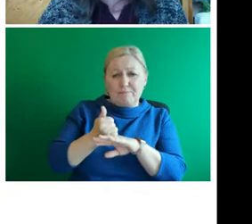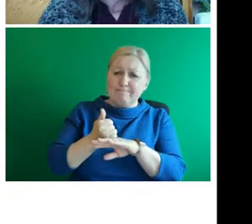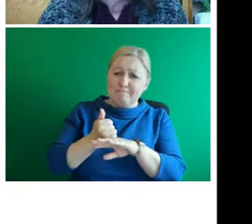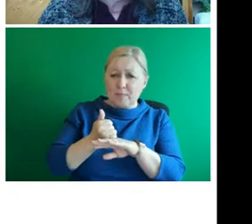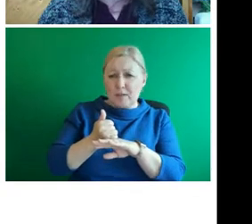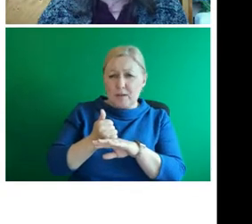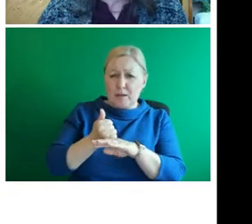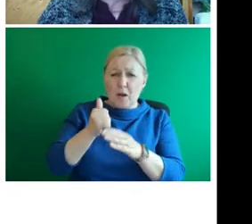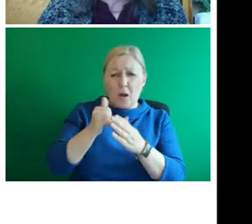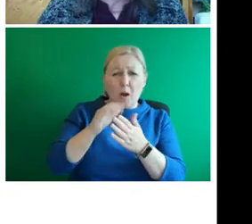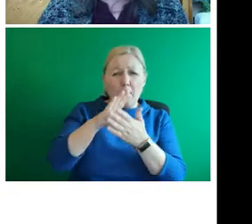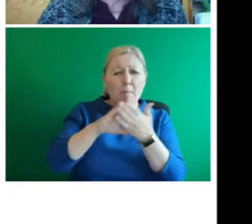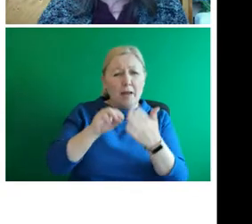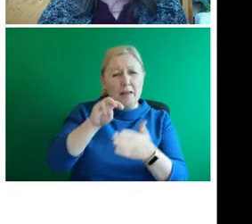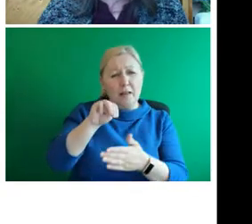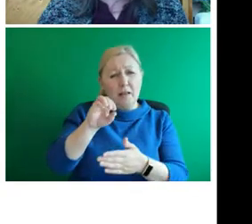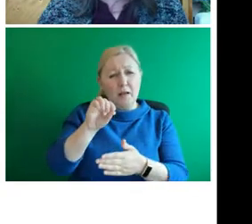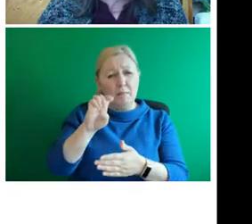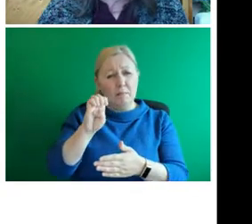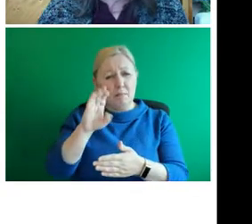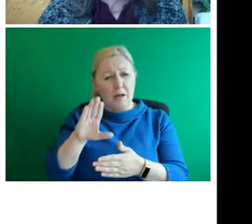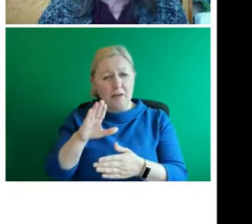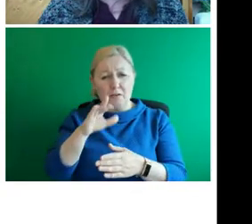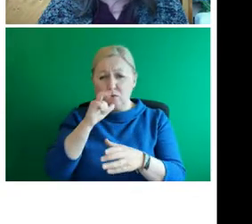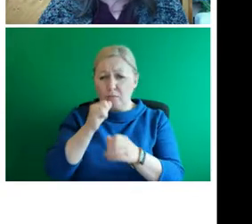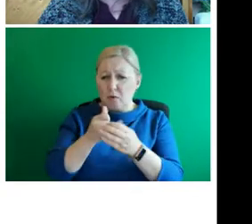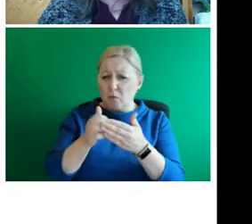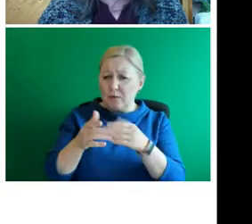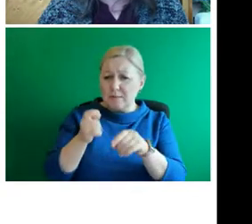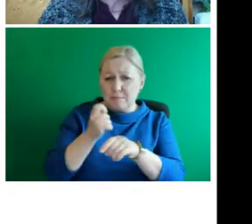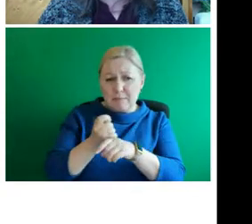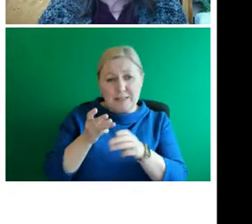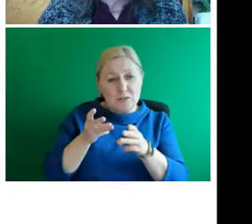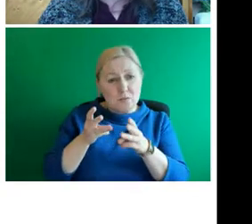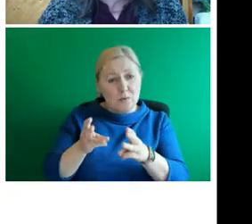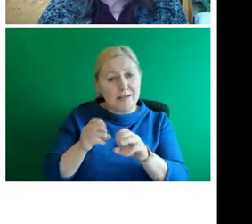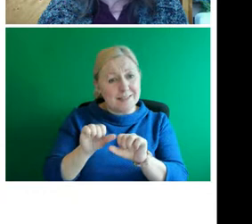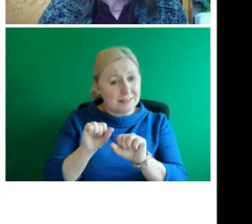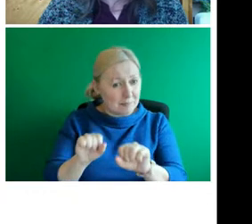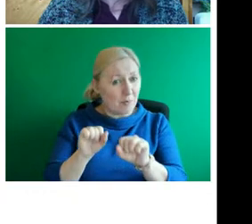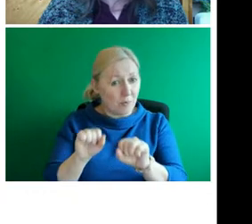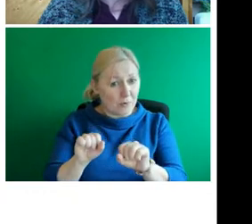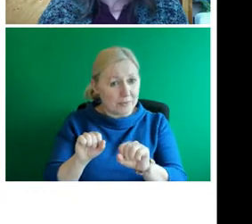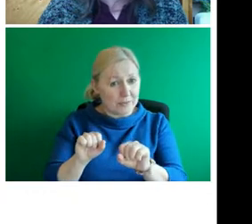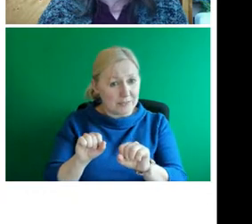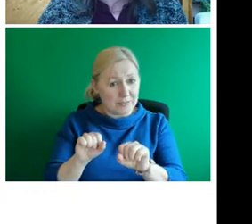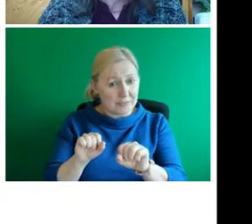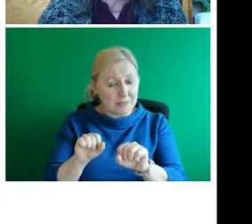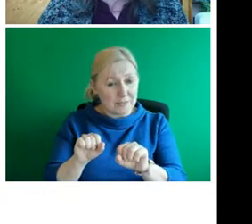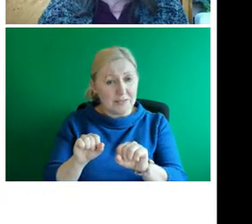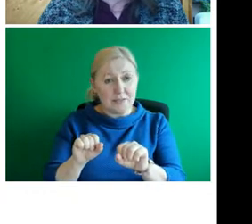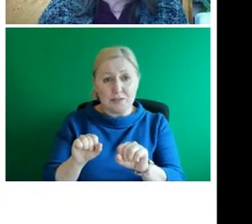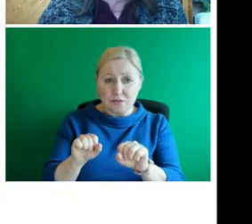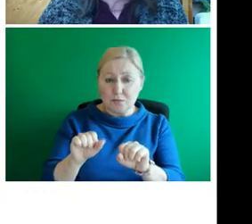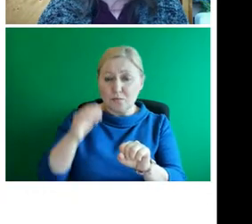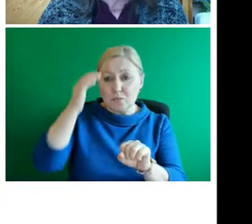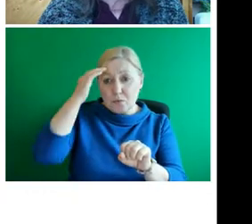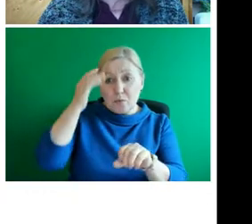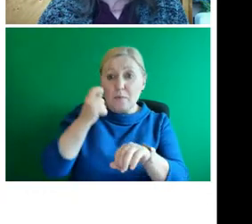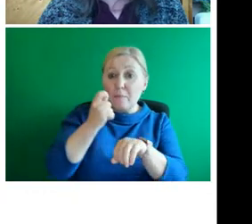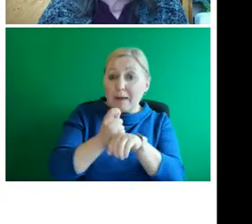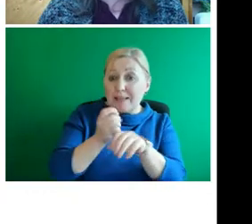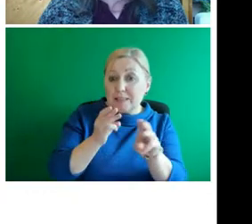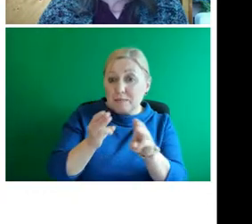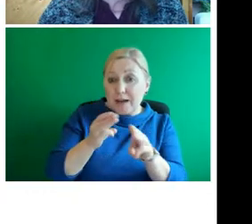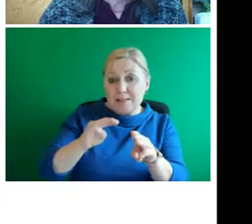best outcomes for people living with dementia were coordinated and comprehensive care. So we took these